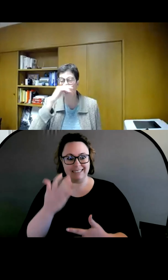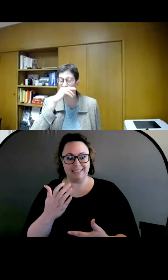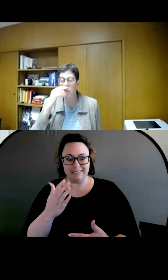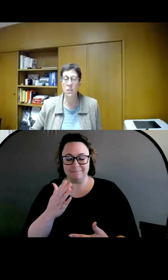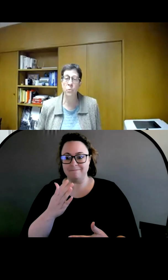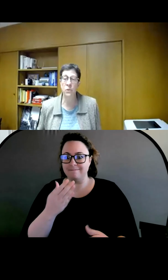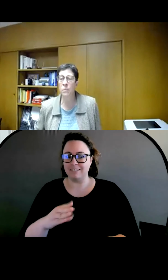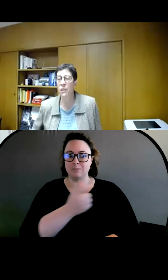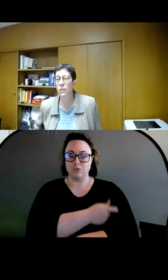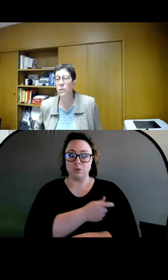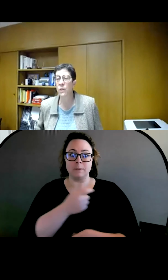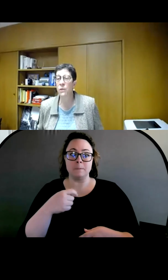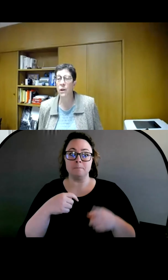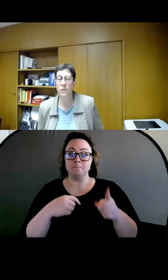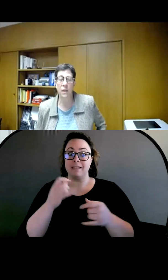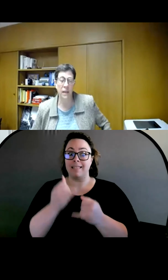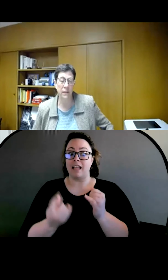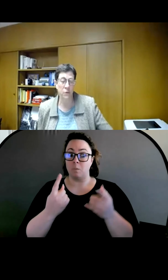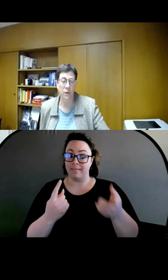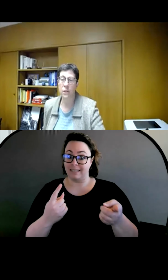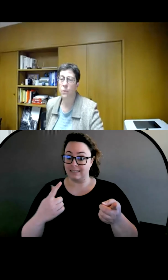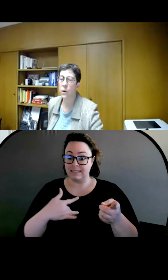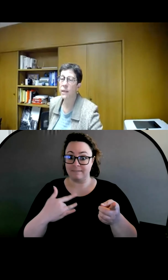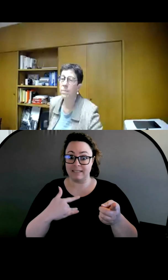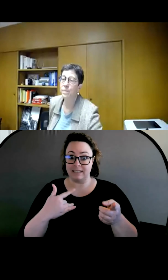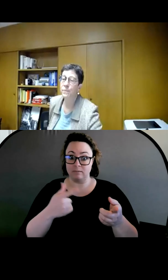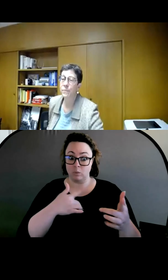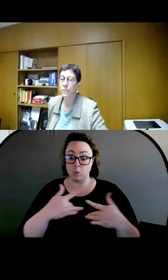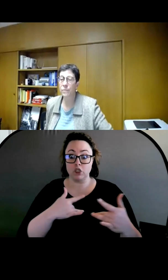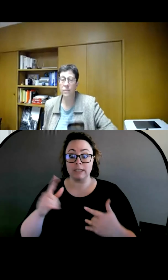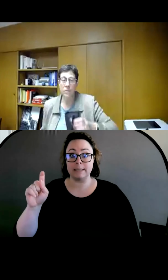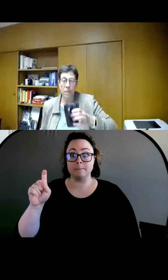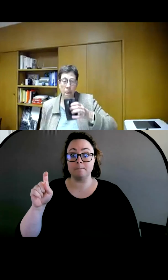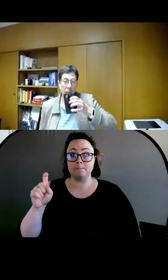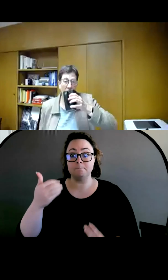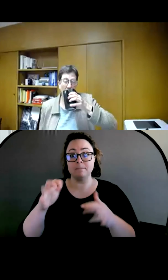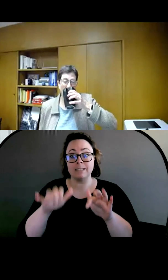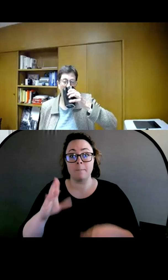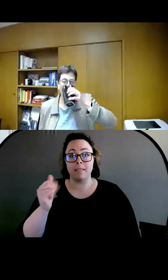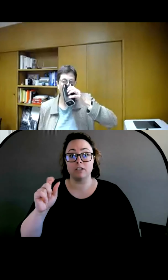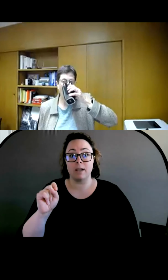finally, I'll show you this bruising picture. What do you all think about this one? Are you worried?